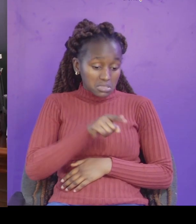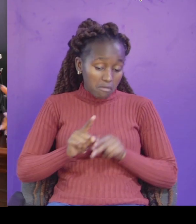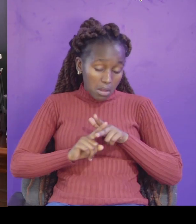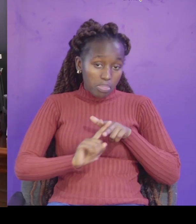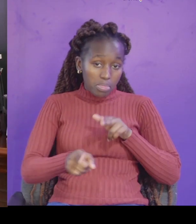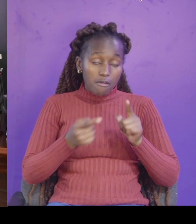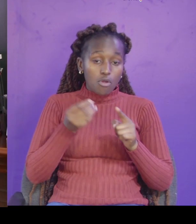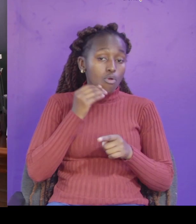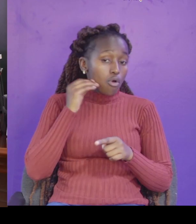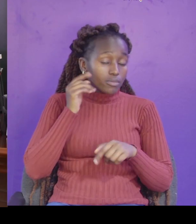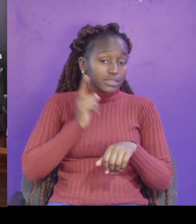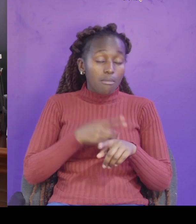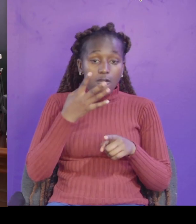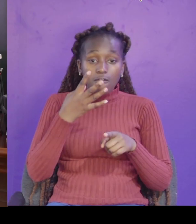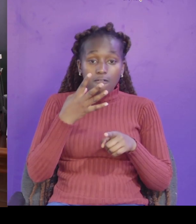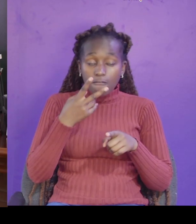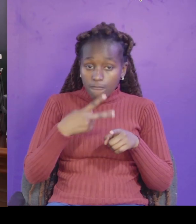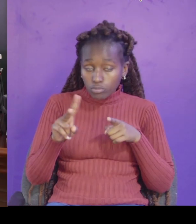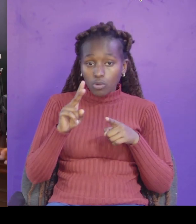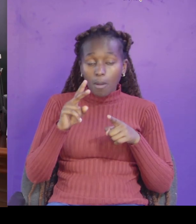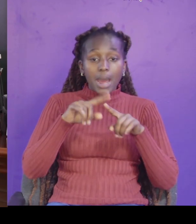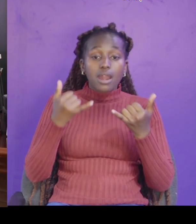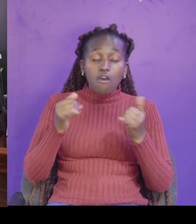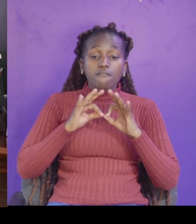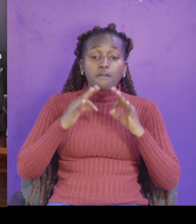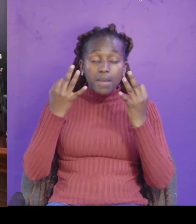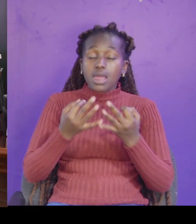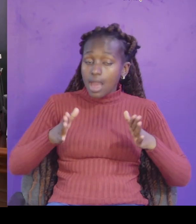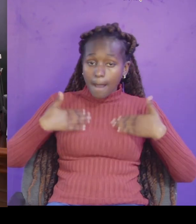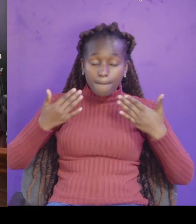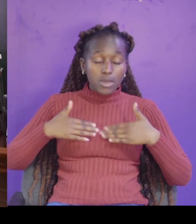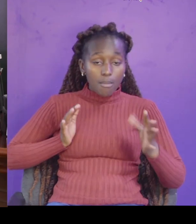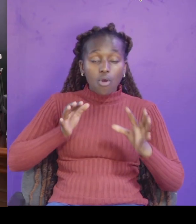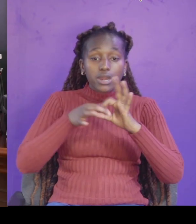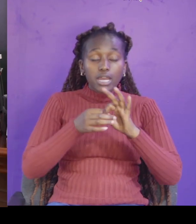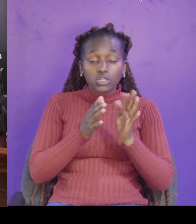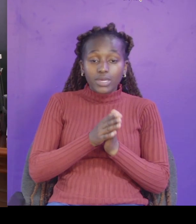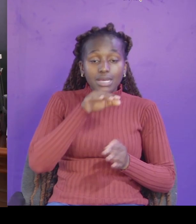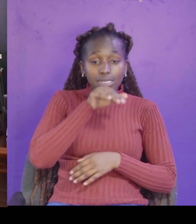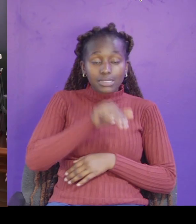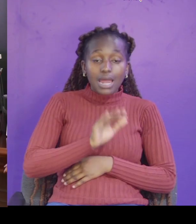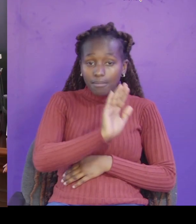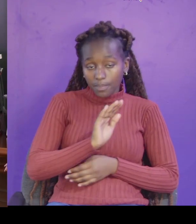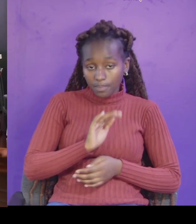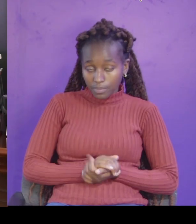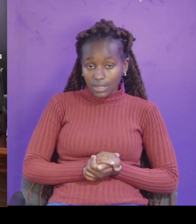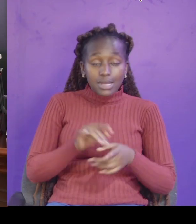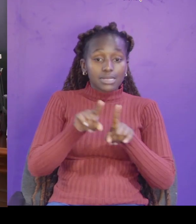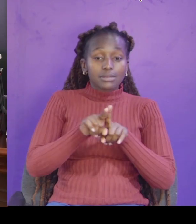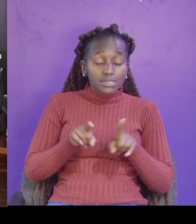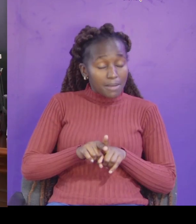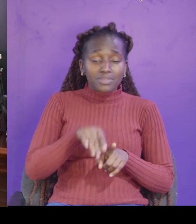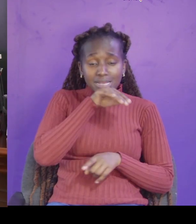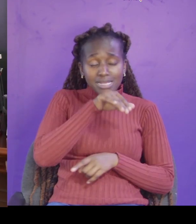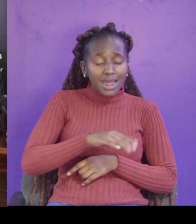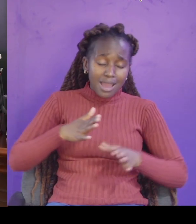ago. Right now, the family is happy. They reunited with their son, and the son is also happy